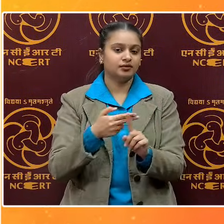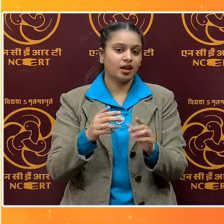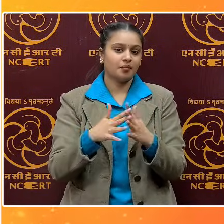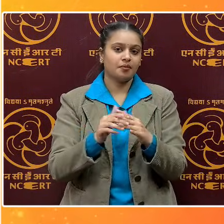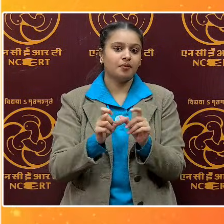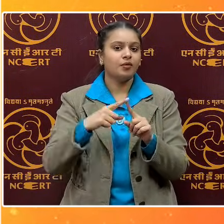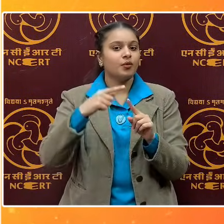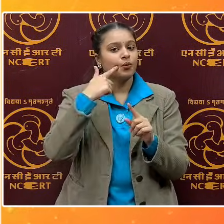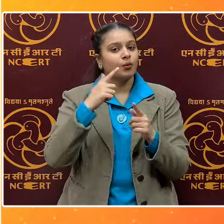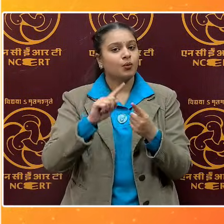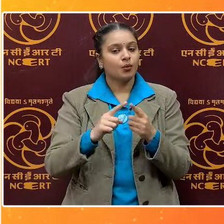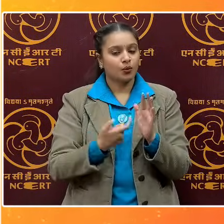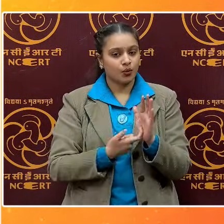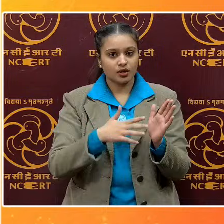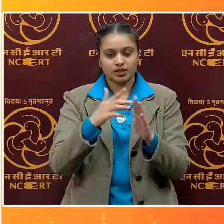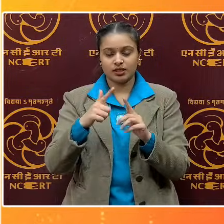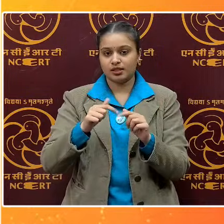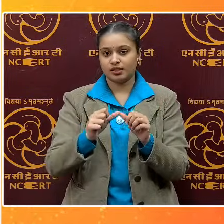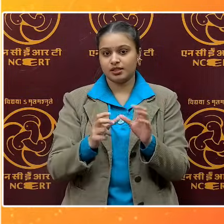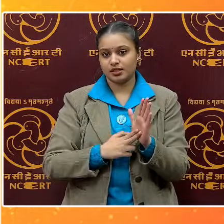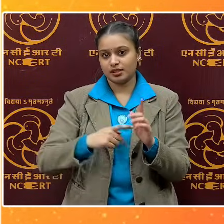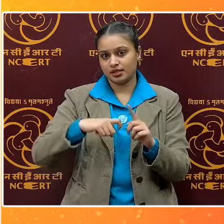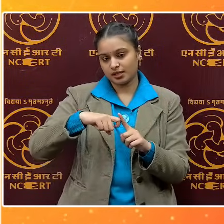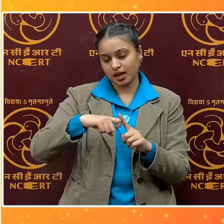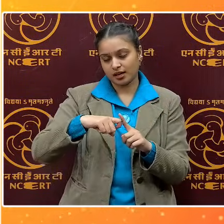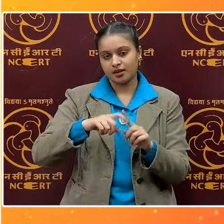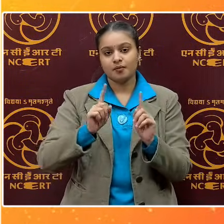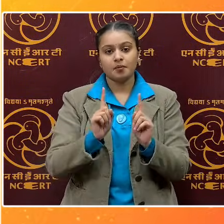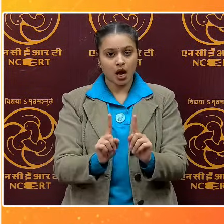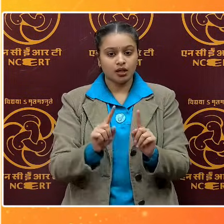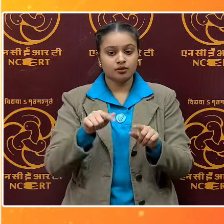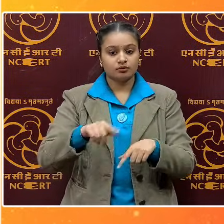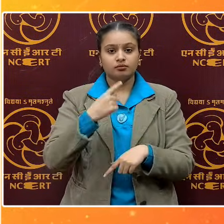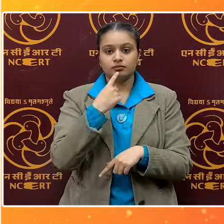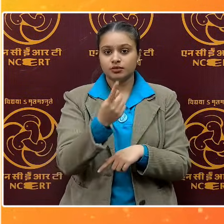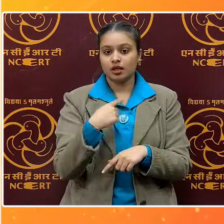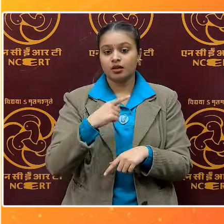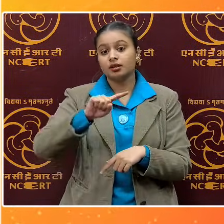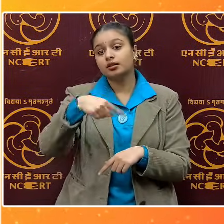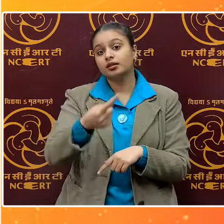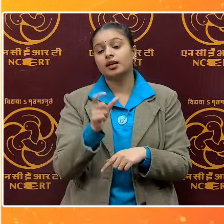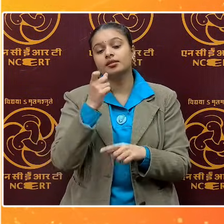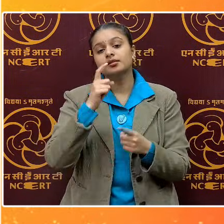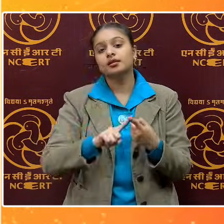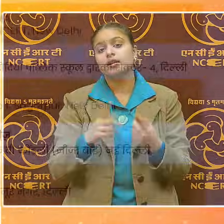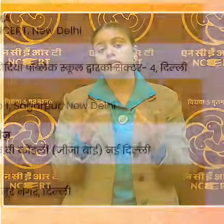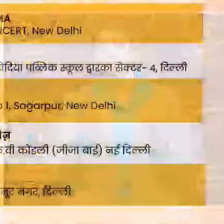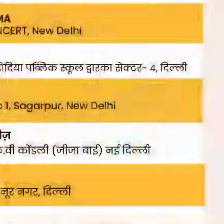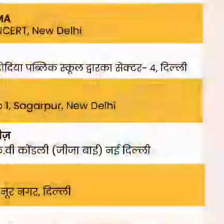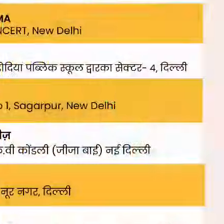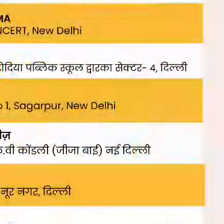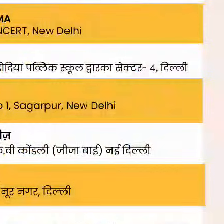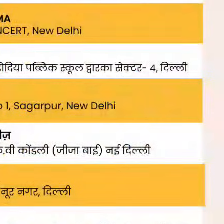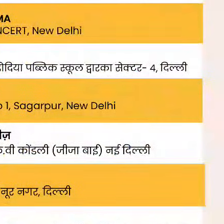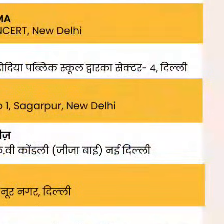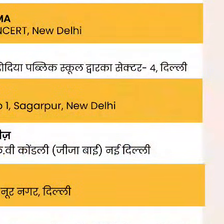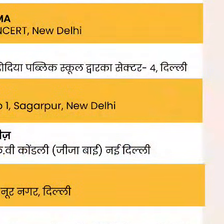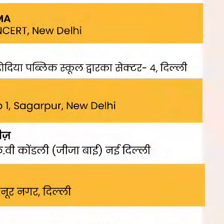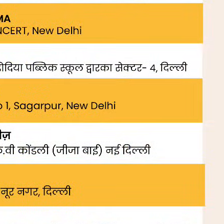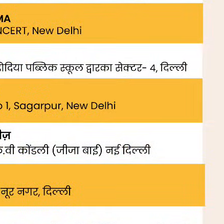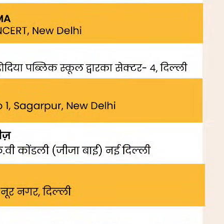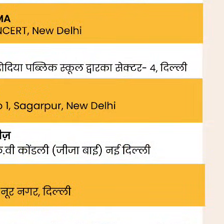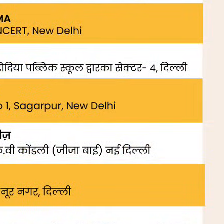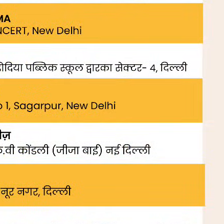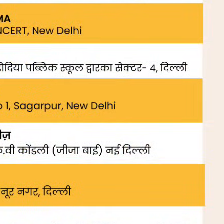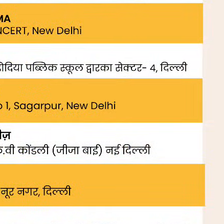Tank. I'm really liking it, saying it again and again. But I have to say what's coming up next as well. So here is the program schedule. So in a